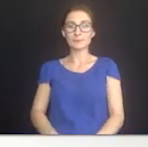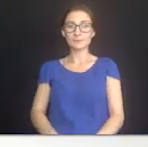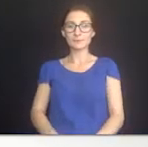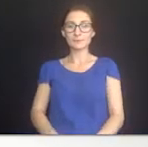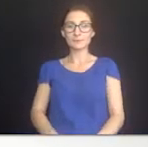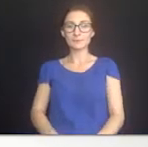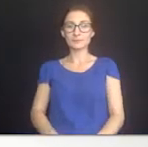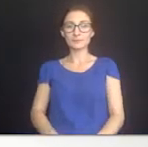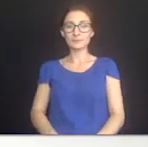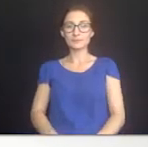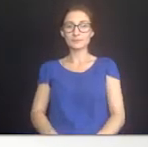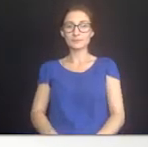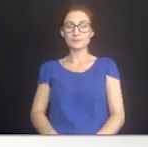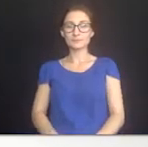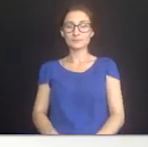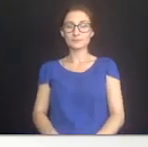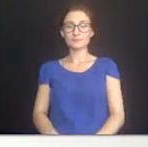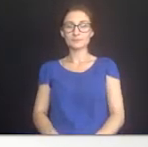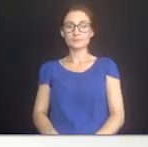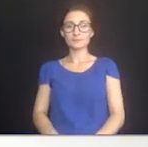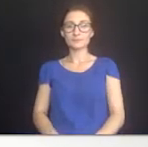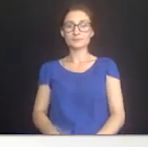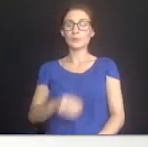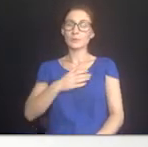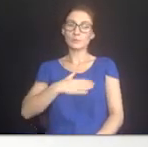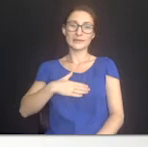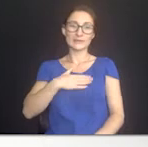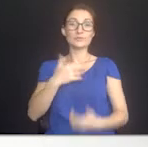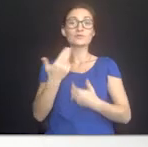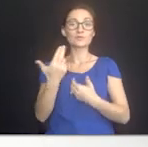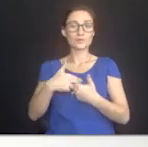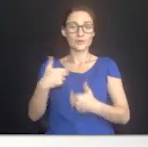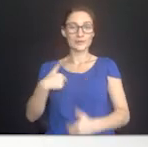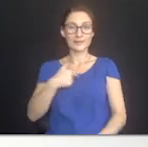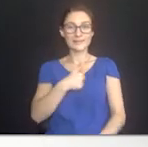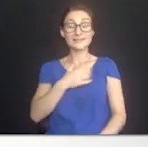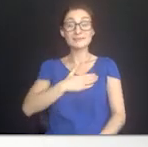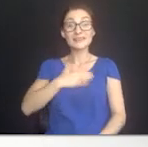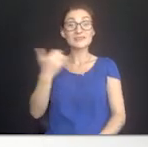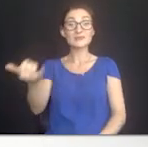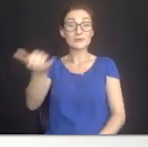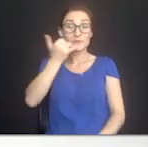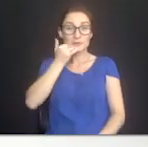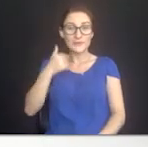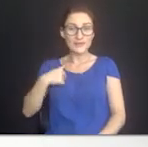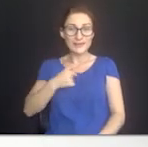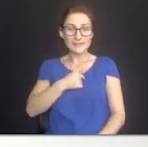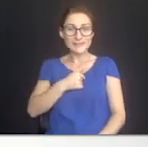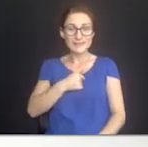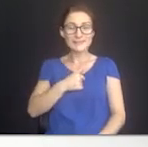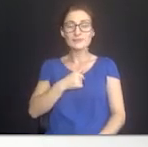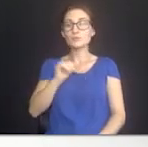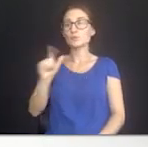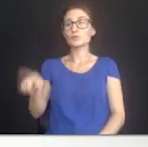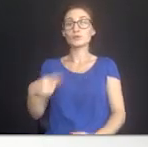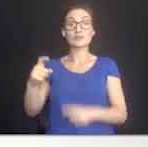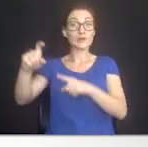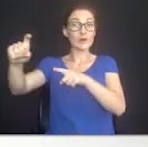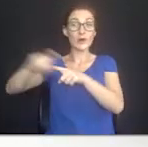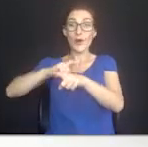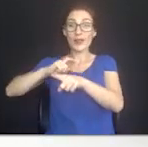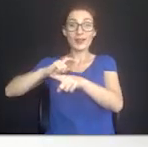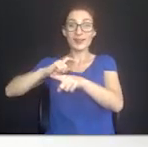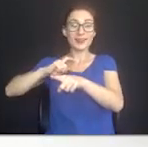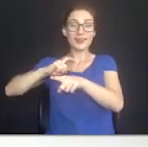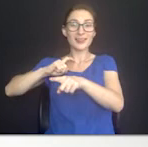has a lot to say for within itself. So please join us. Please call us. We are only